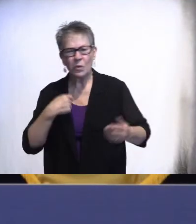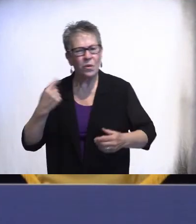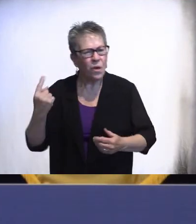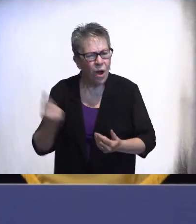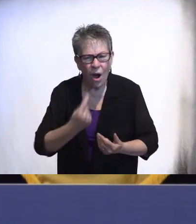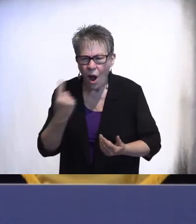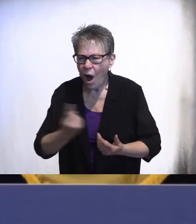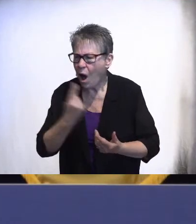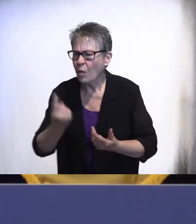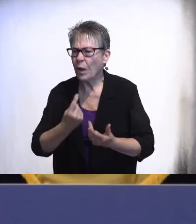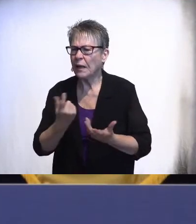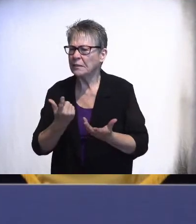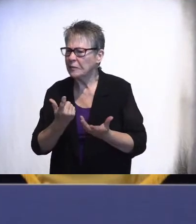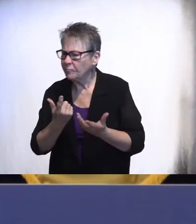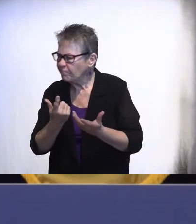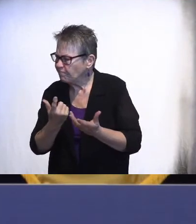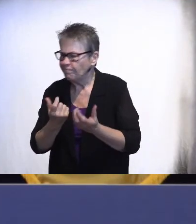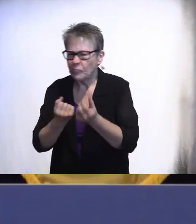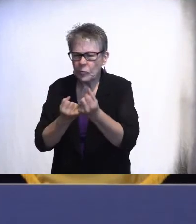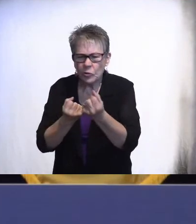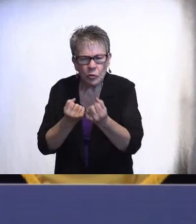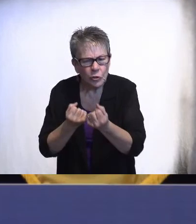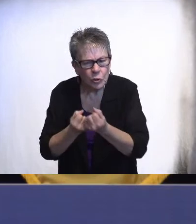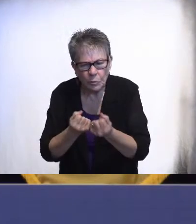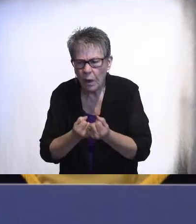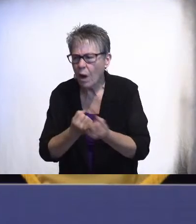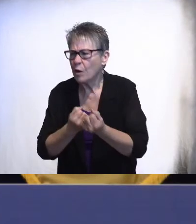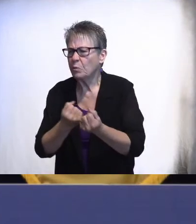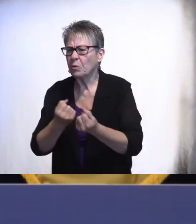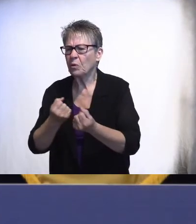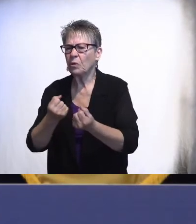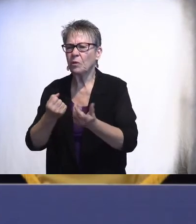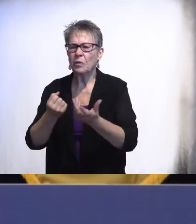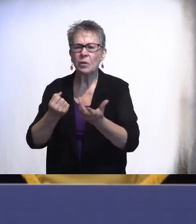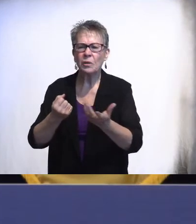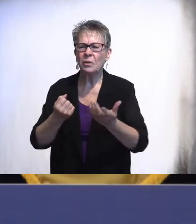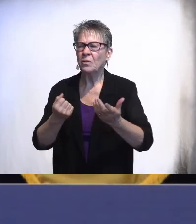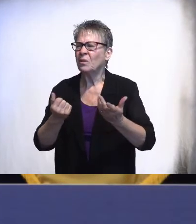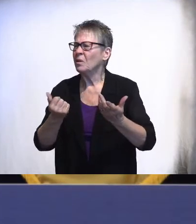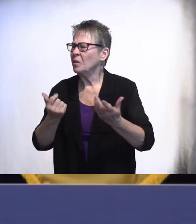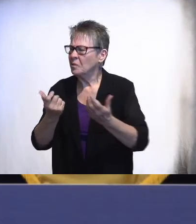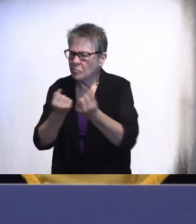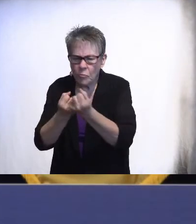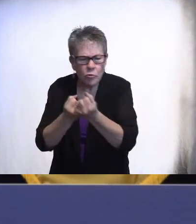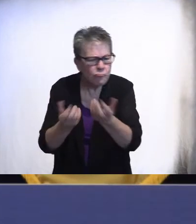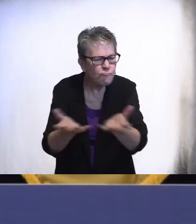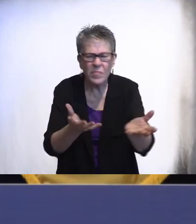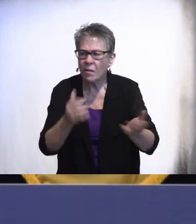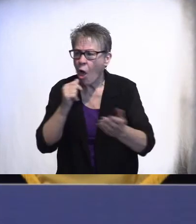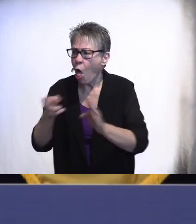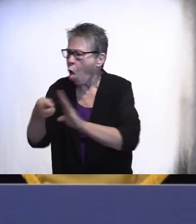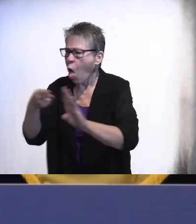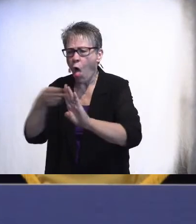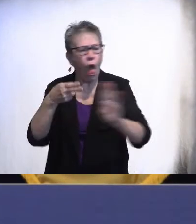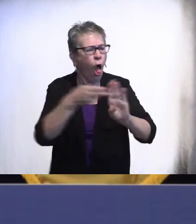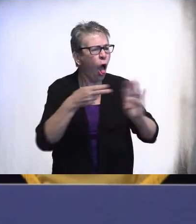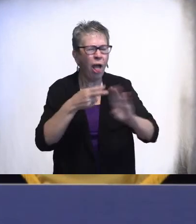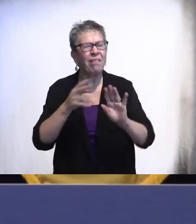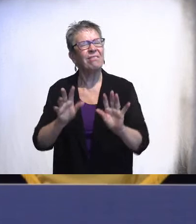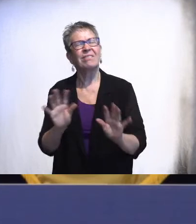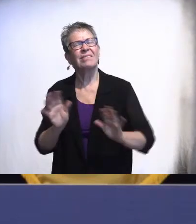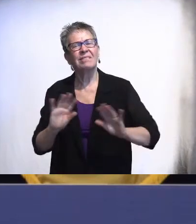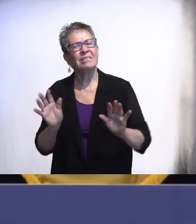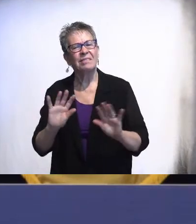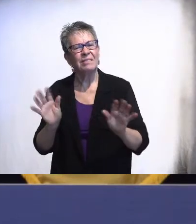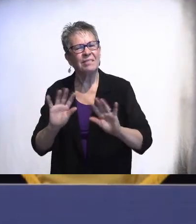not about labels. We want to make sure the data that we all make these decisions on across